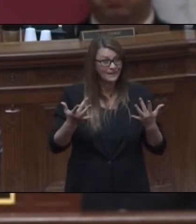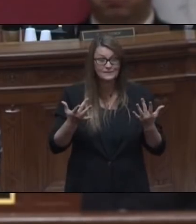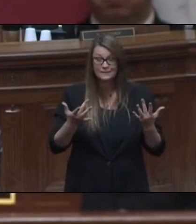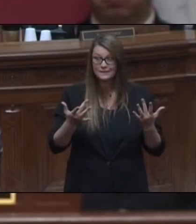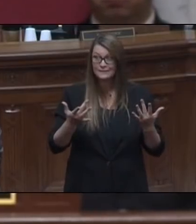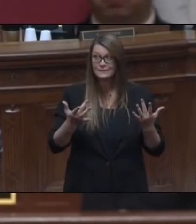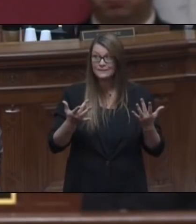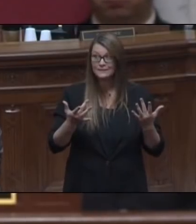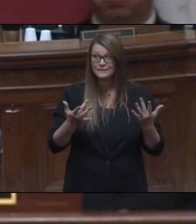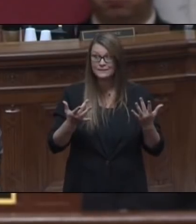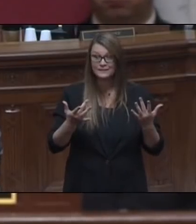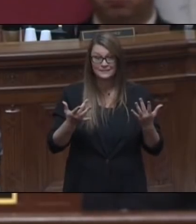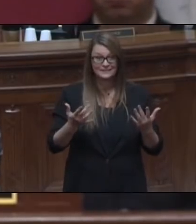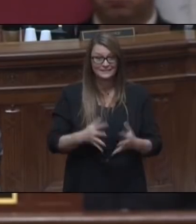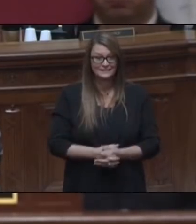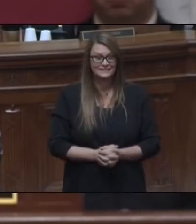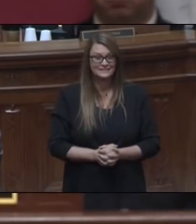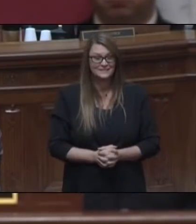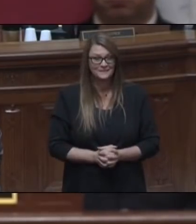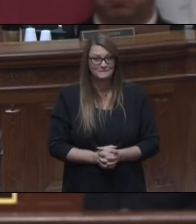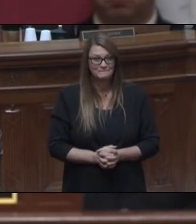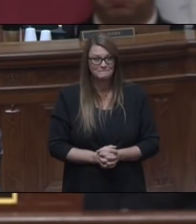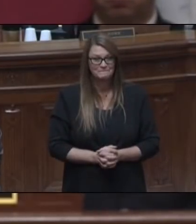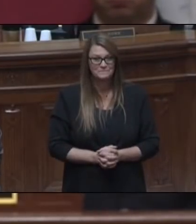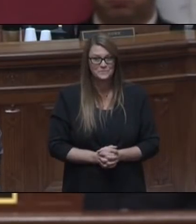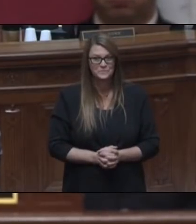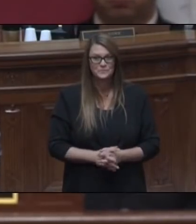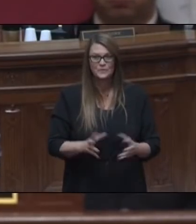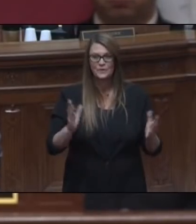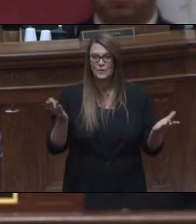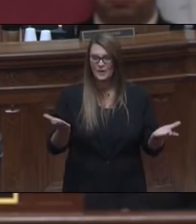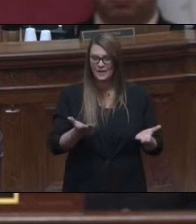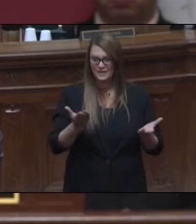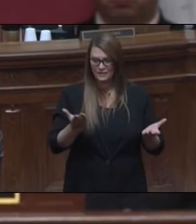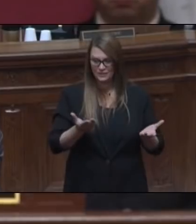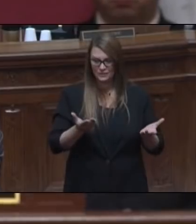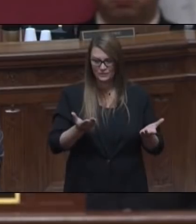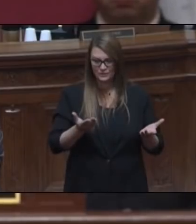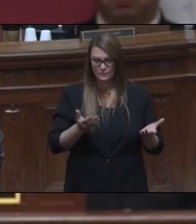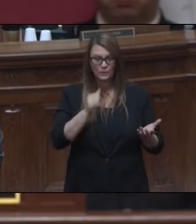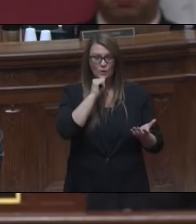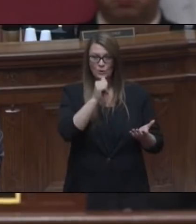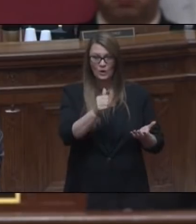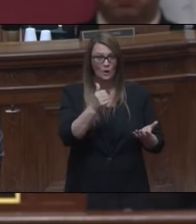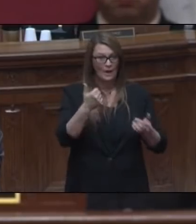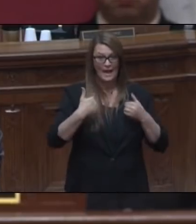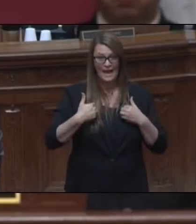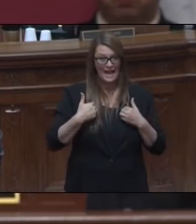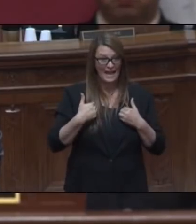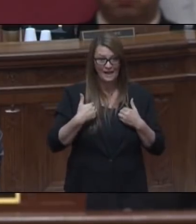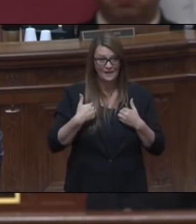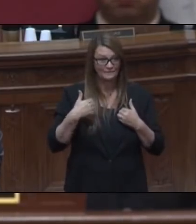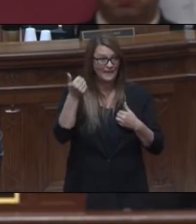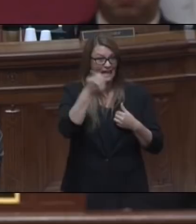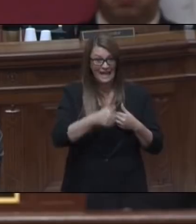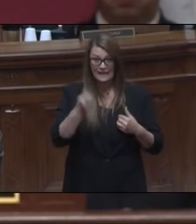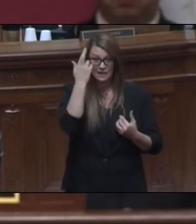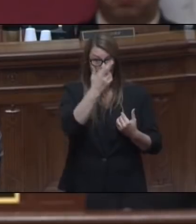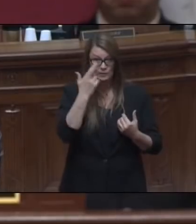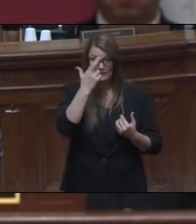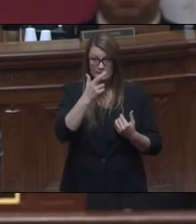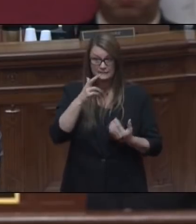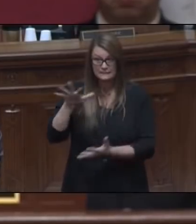way, a flat budget. We don't have any reason to dip into the rainy day